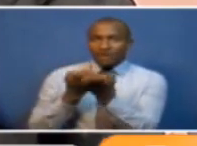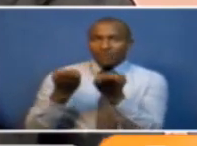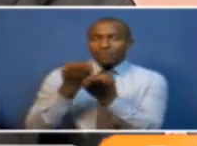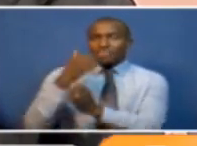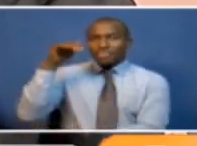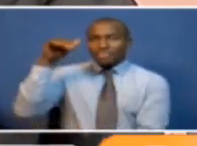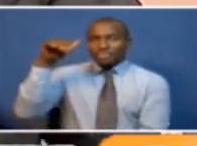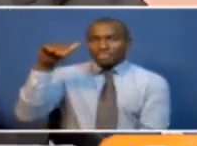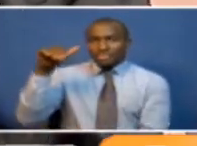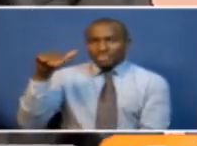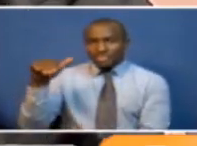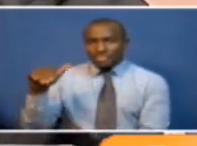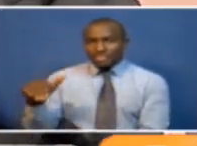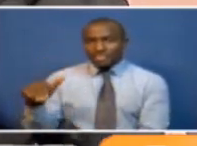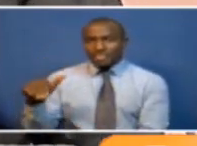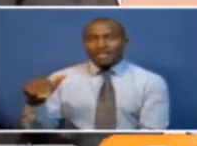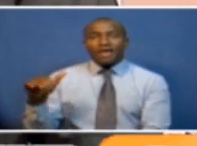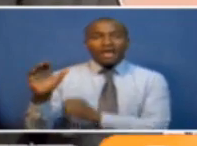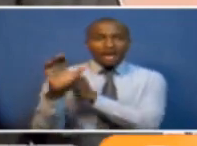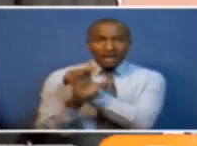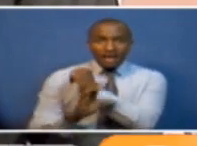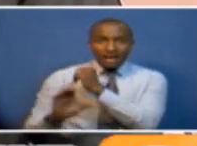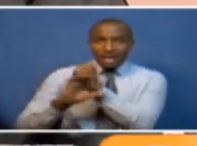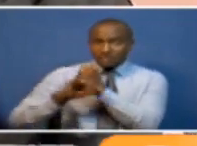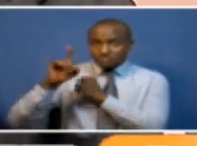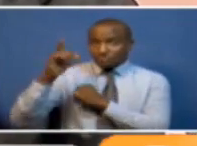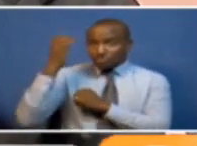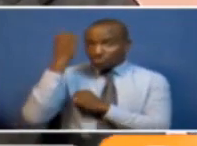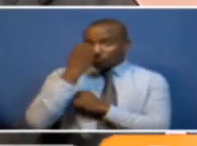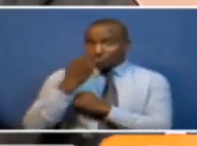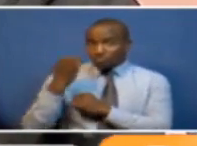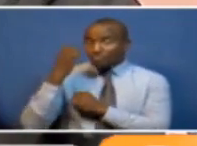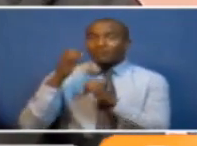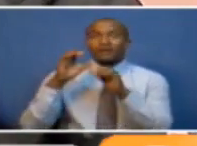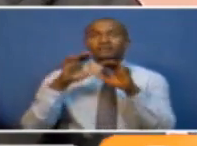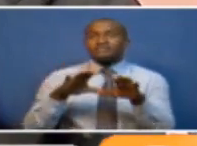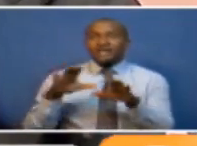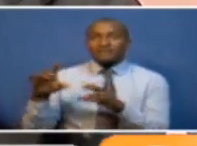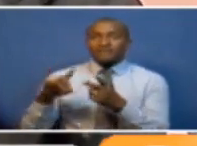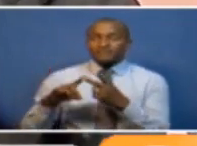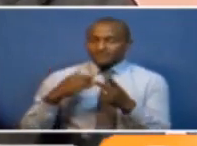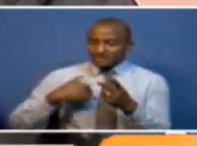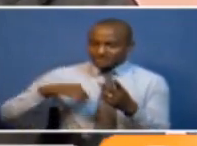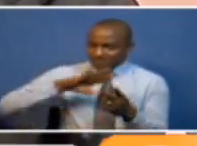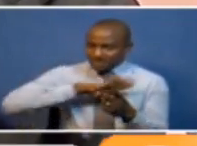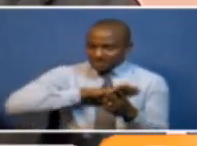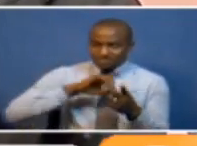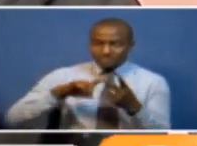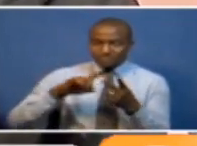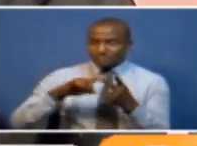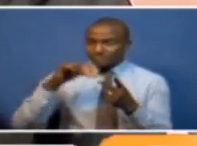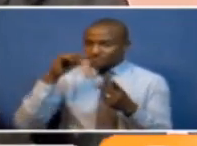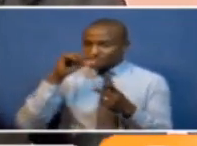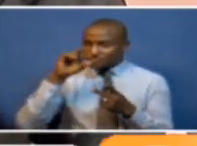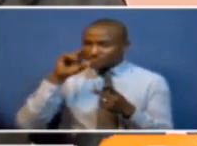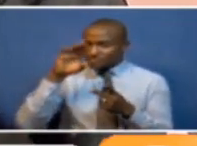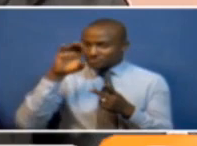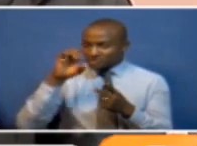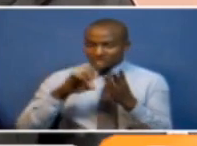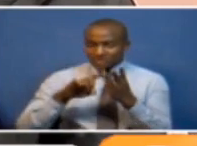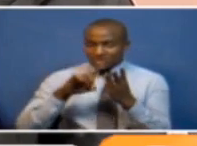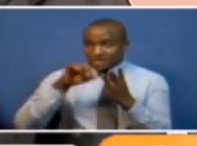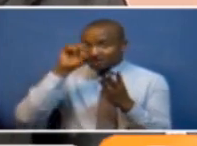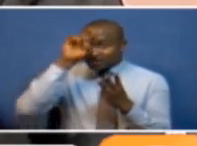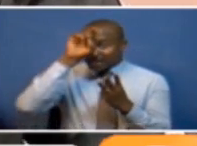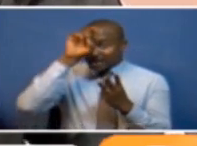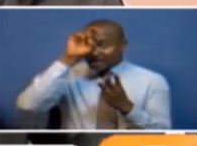you remember. Several countries in Europe went through that, Spain, Greece, Turkey. And it is not only here